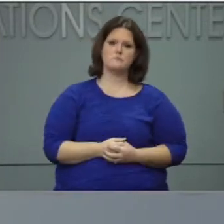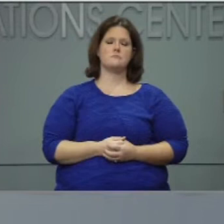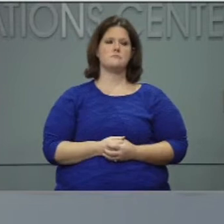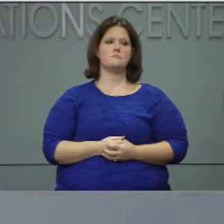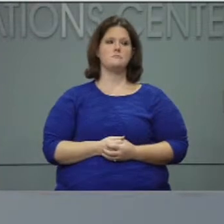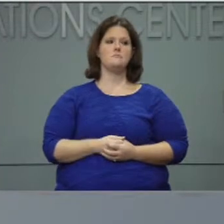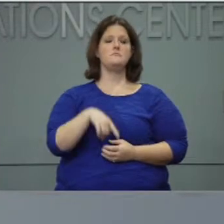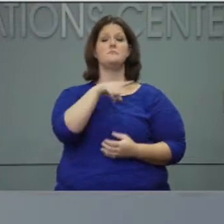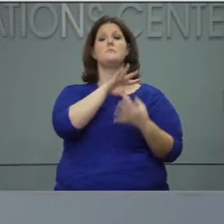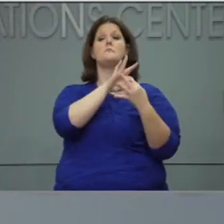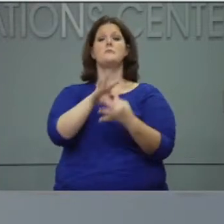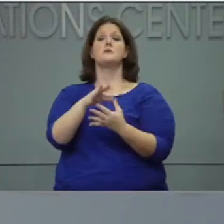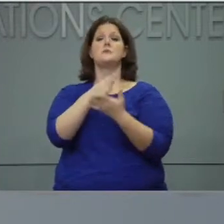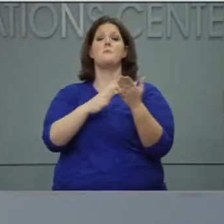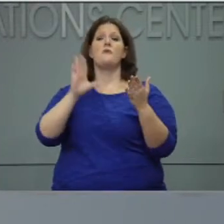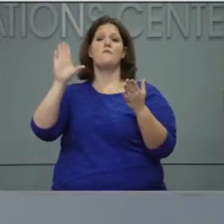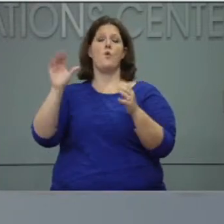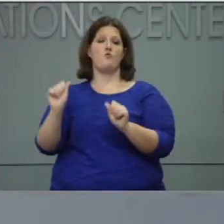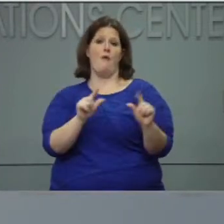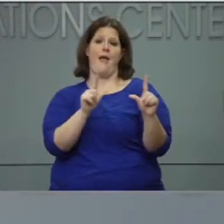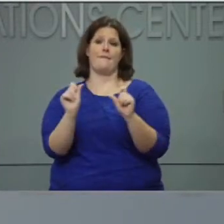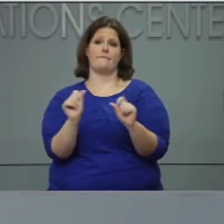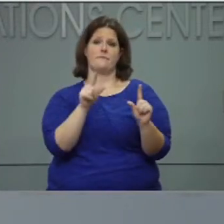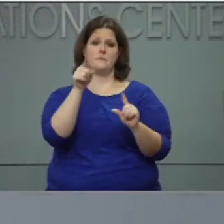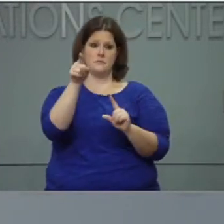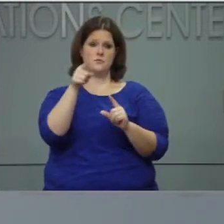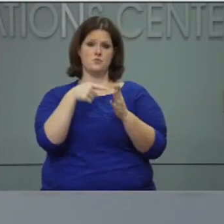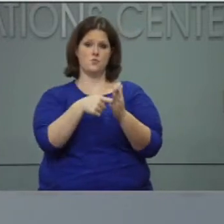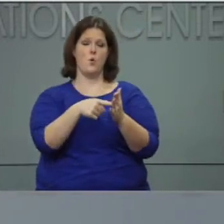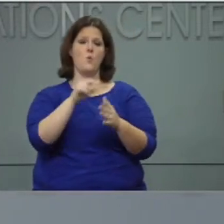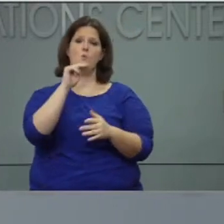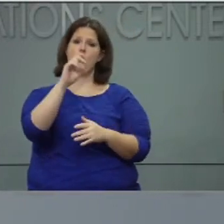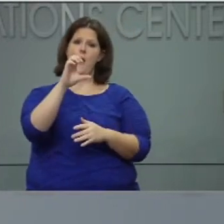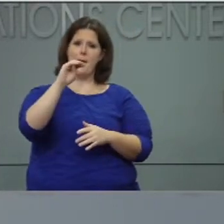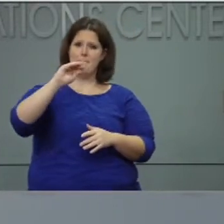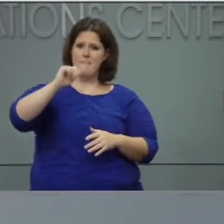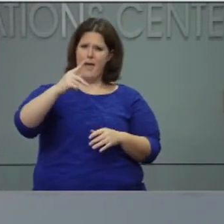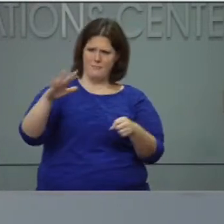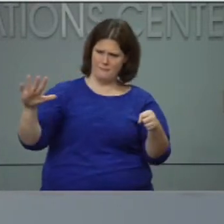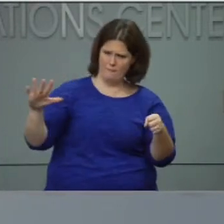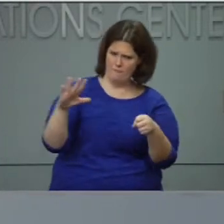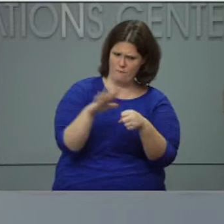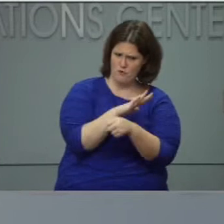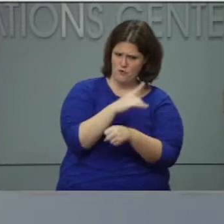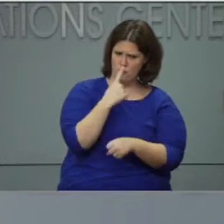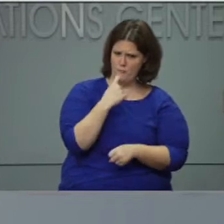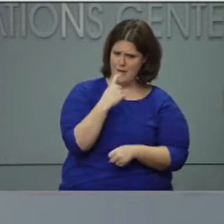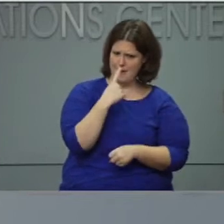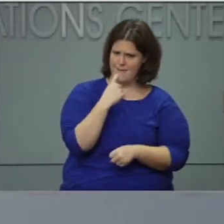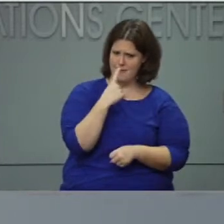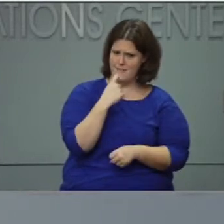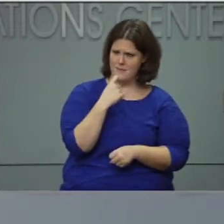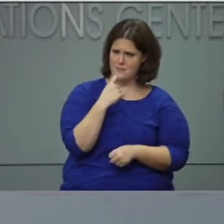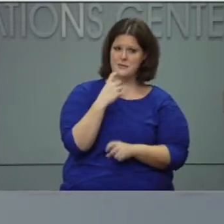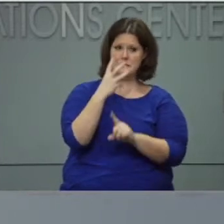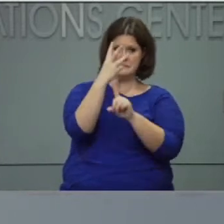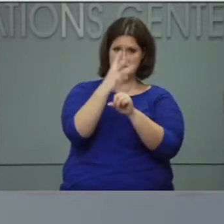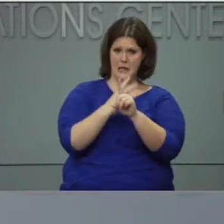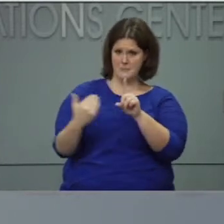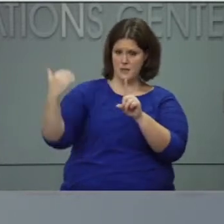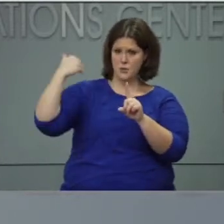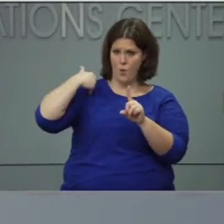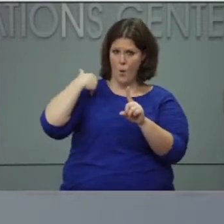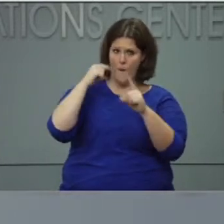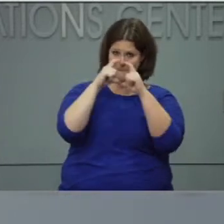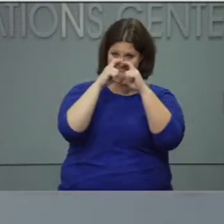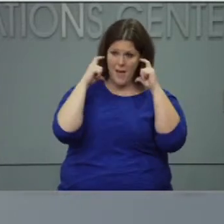that we saw earlier in the presentation, North Carolina's map is completely red right now. 6 months ago, masks